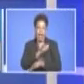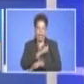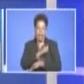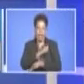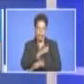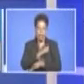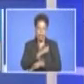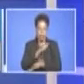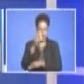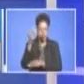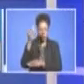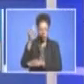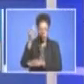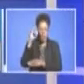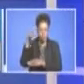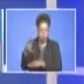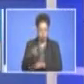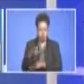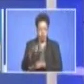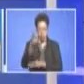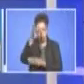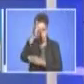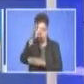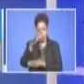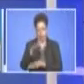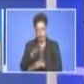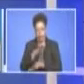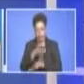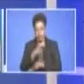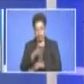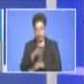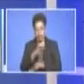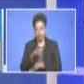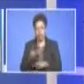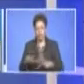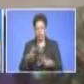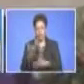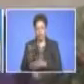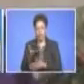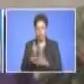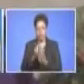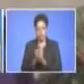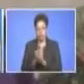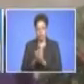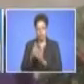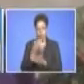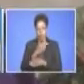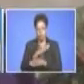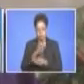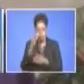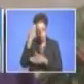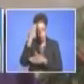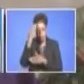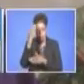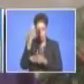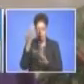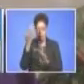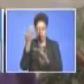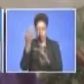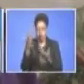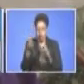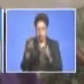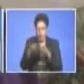whose neighbors call him a father to all that live there. We don't know what we'll do without Billy in this